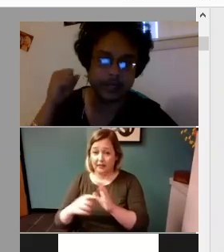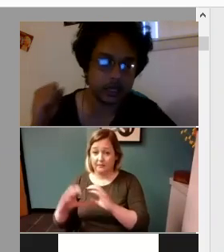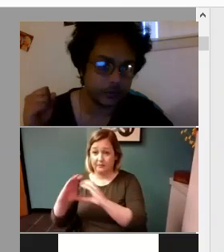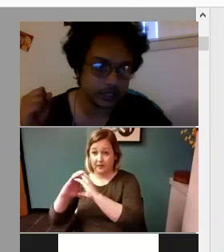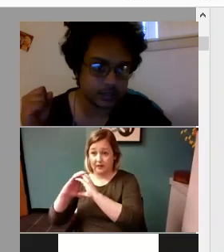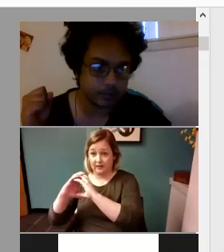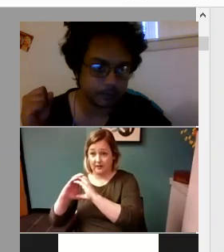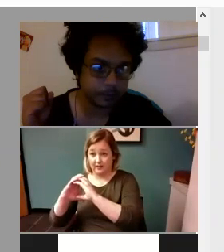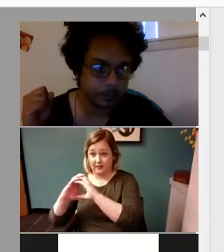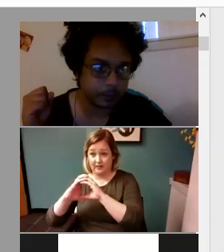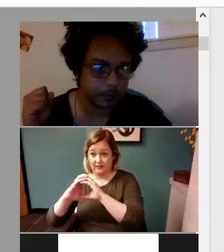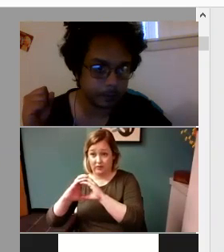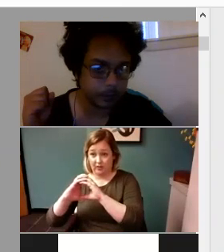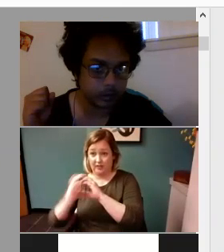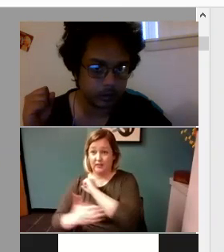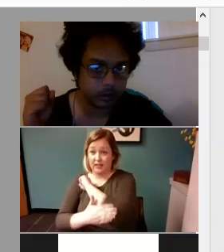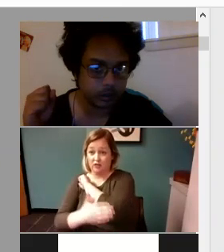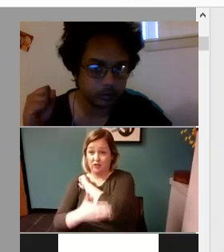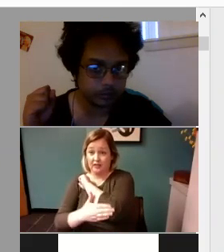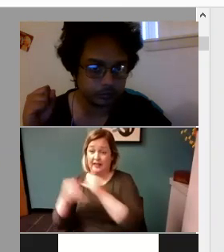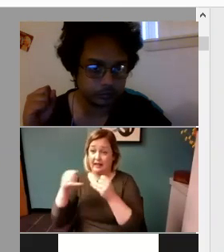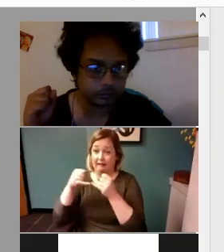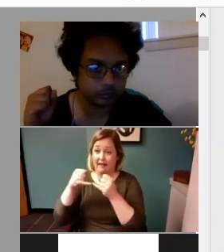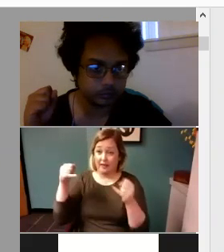represent neighboring countries.